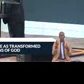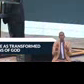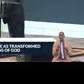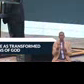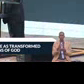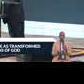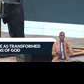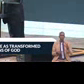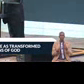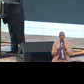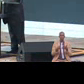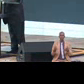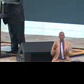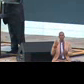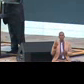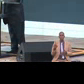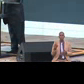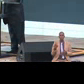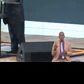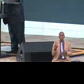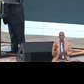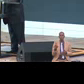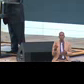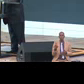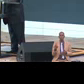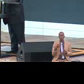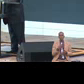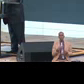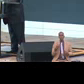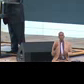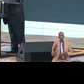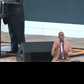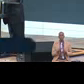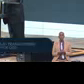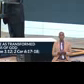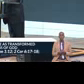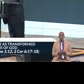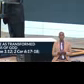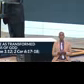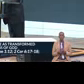chapter 3, verses 1 and 2.